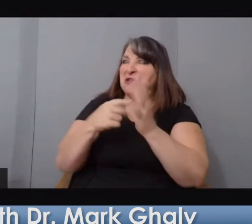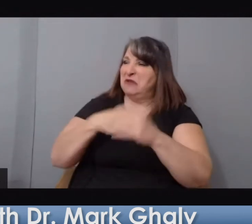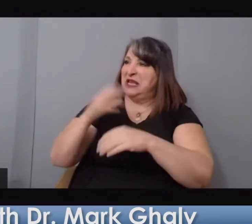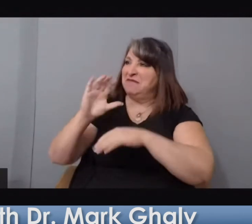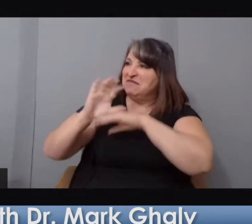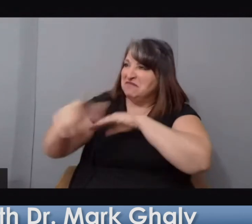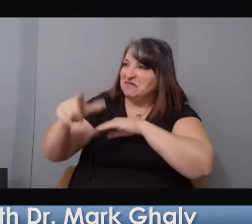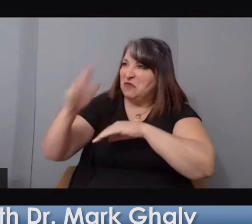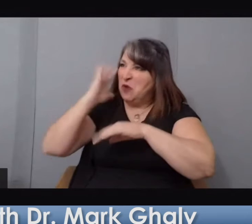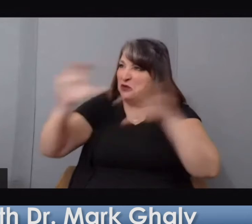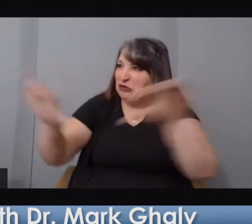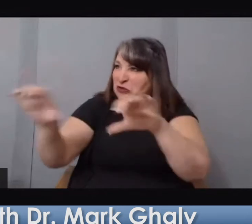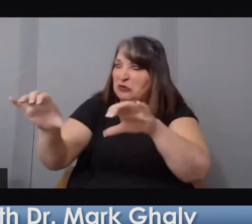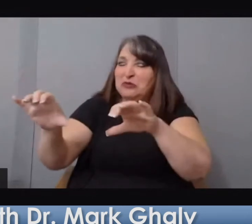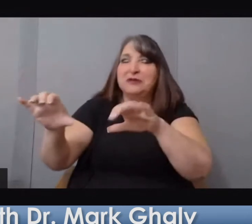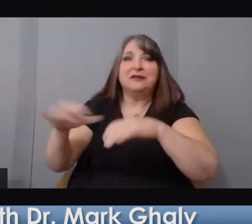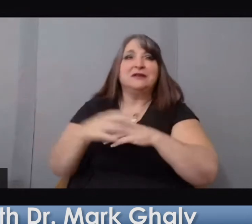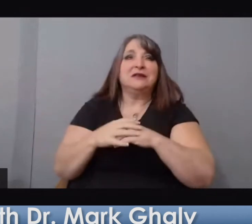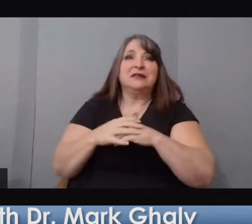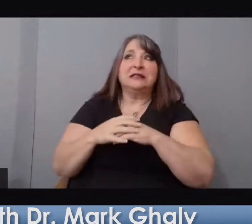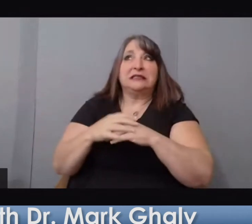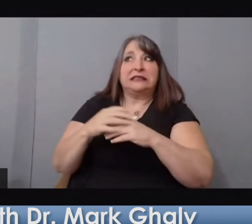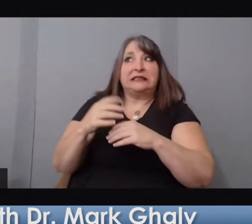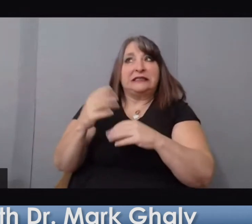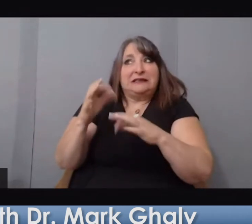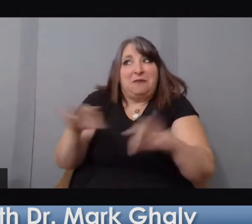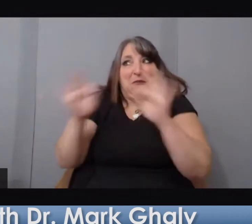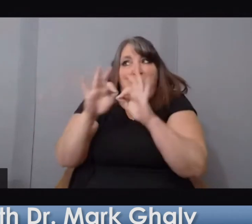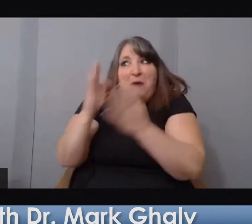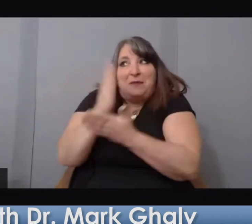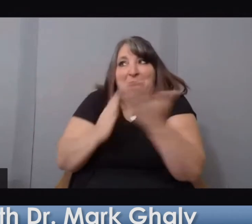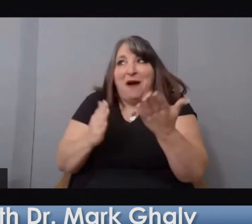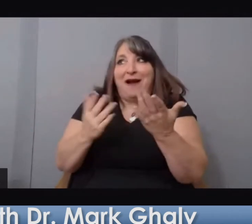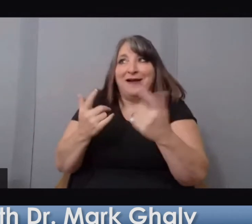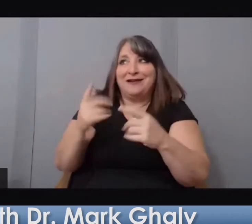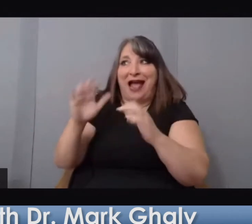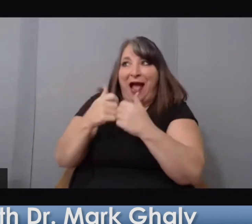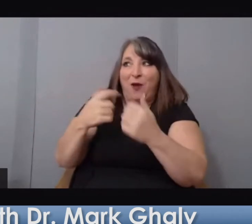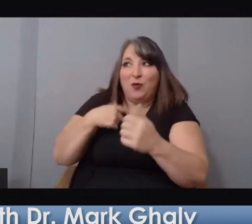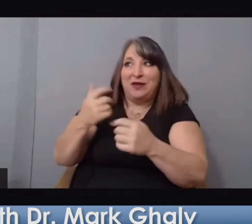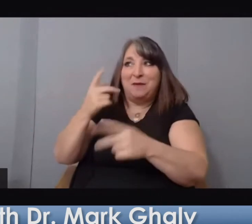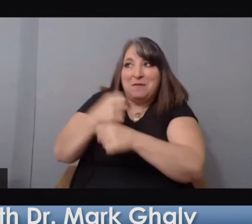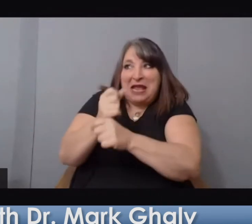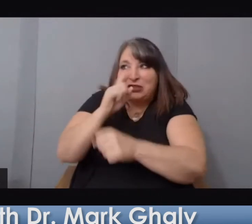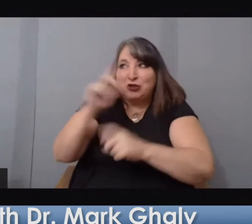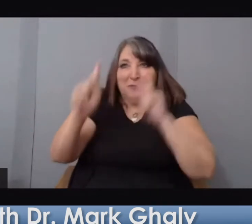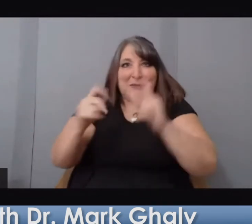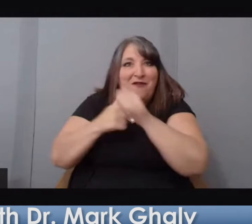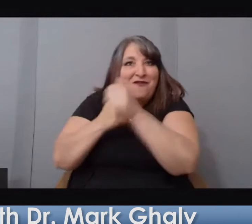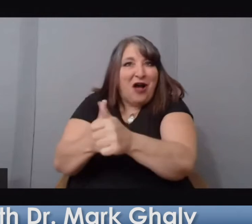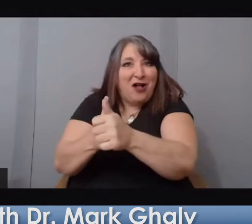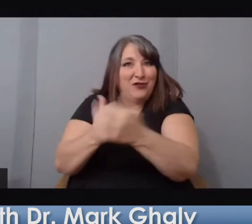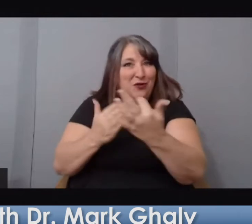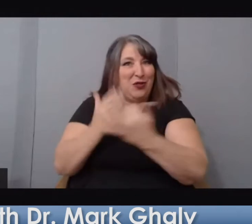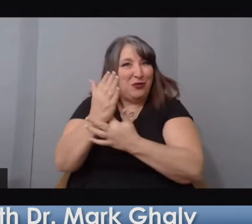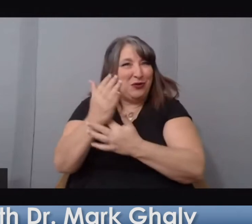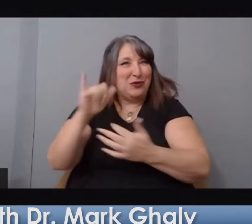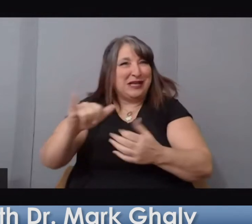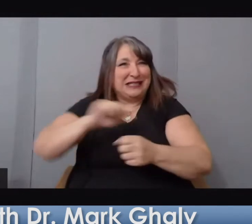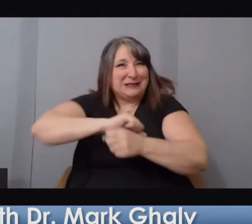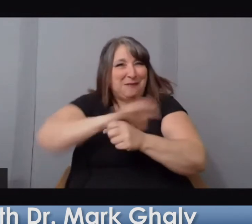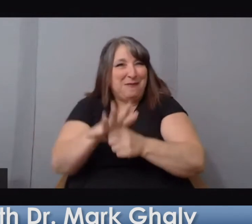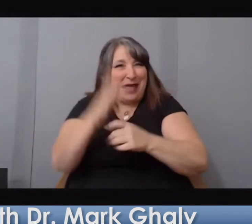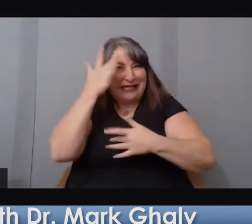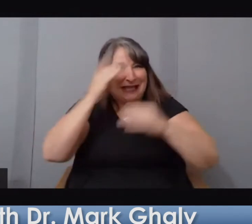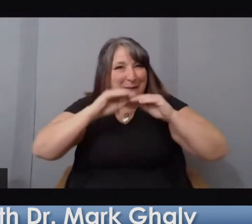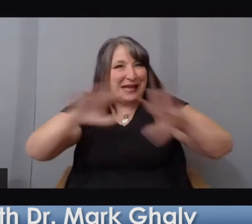to, get through this pandemic. We know and feel and hear about the hurt of